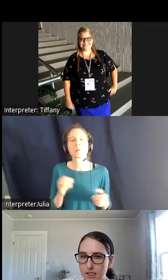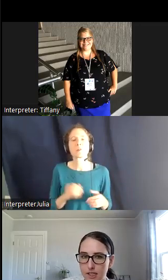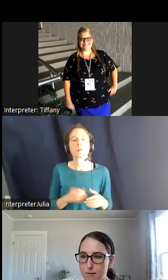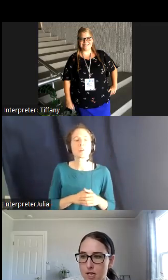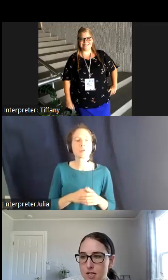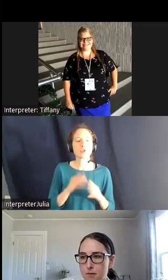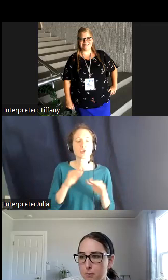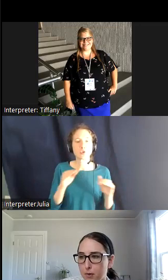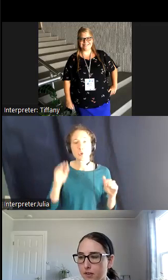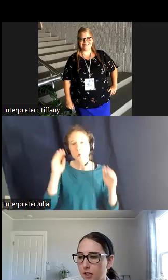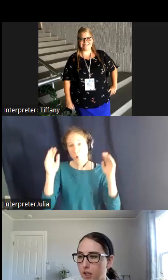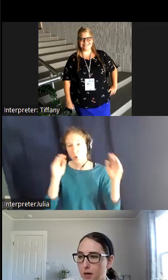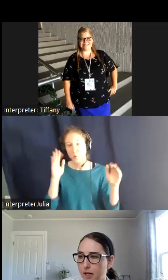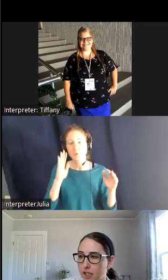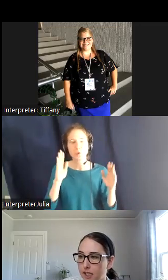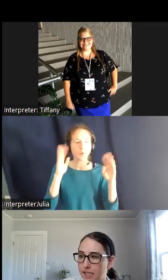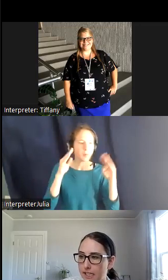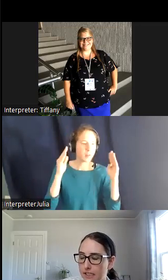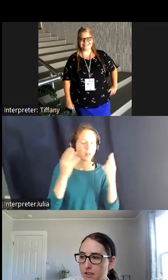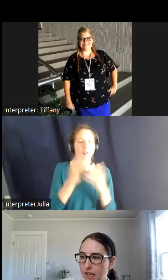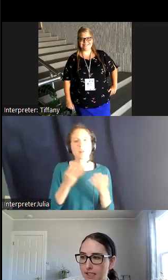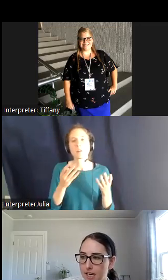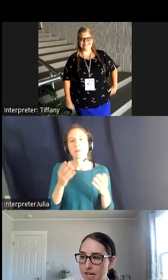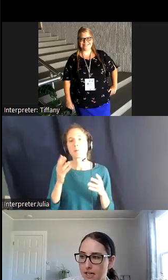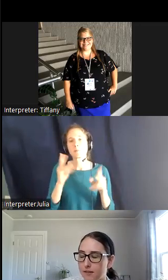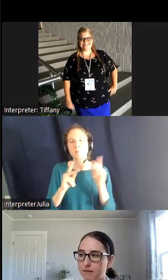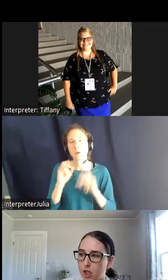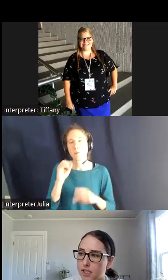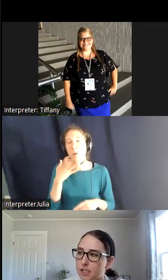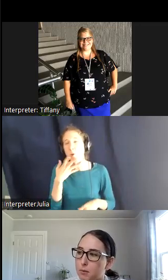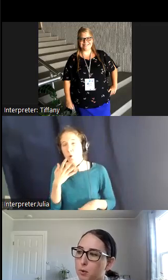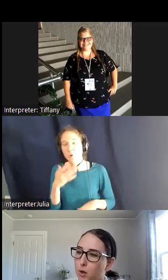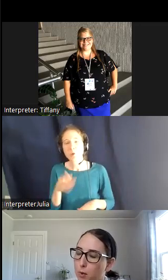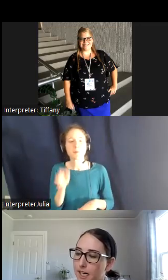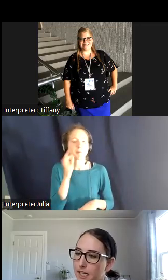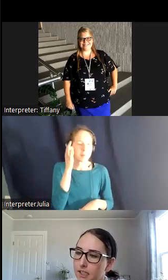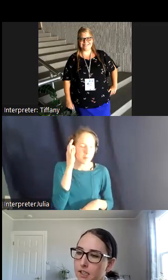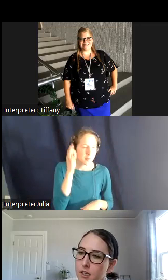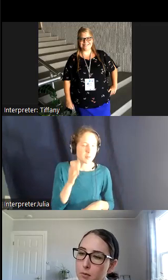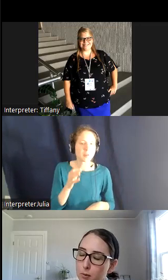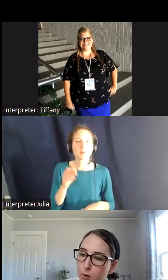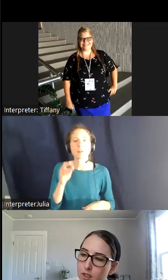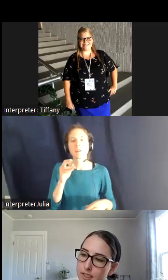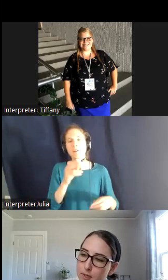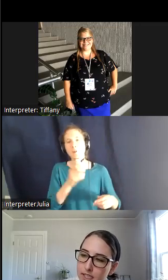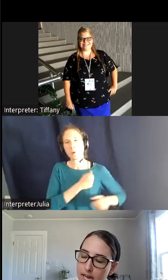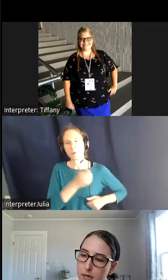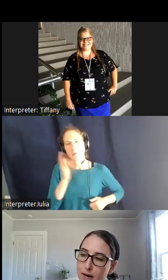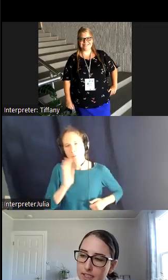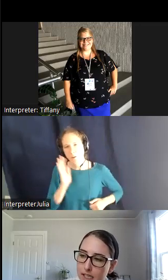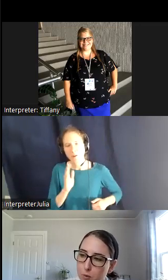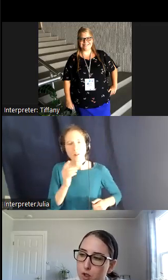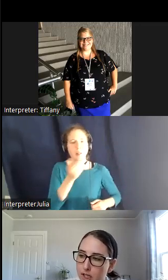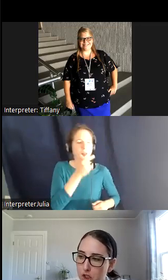justice system, people of color, American Indians, Alaska Natives, veterans, people who are pregnant, people who are lesbian,